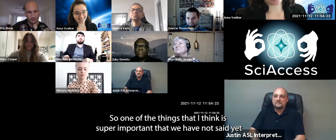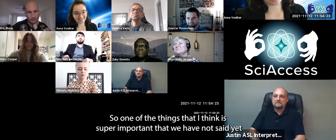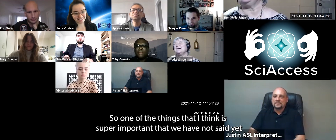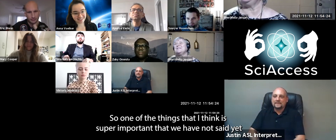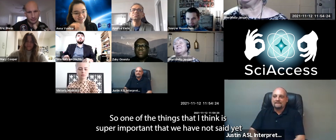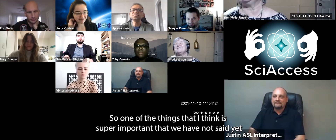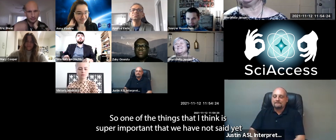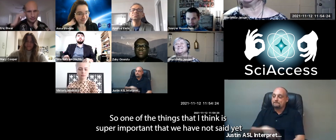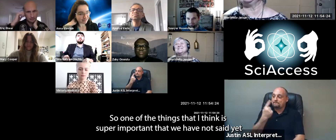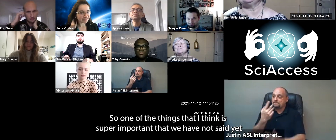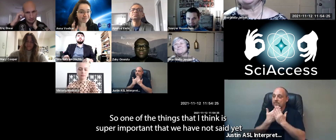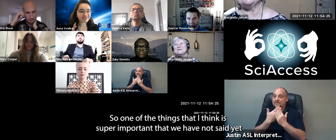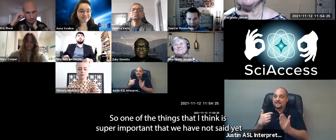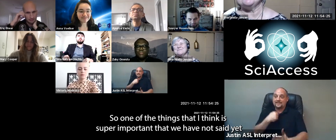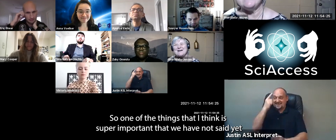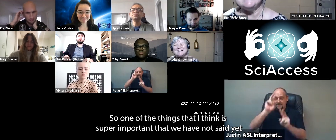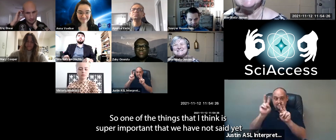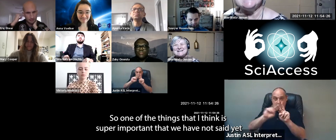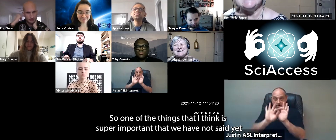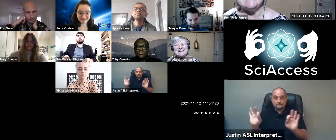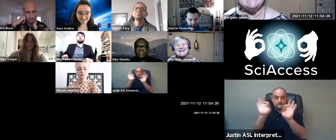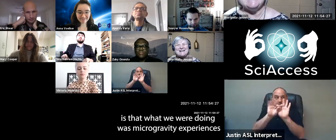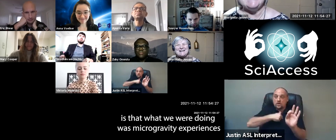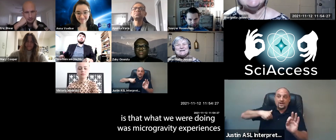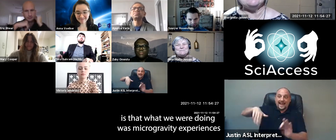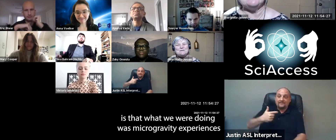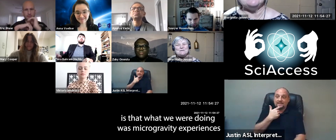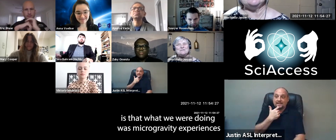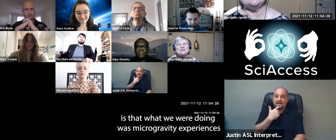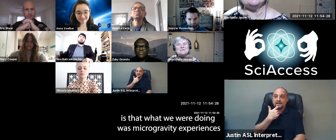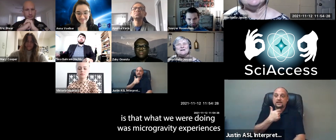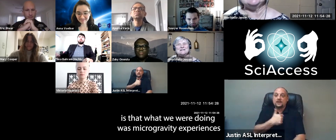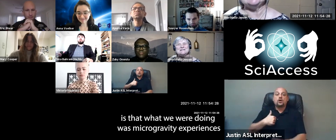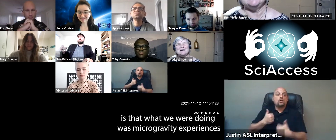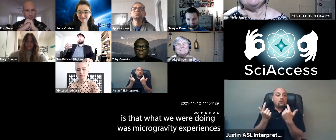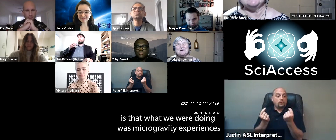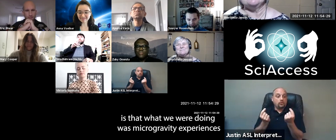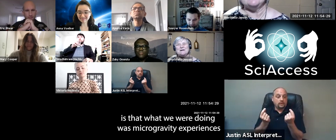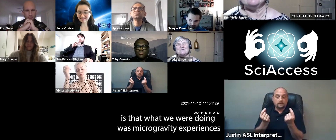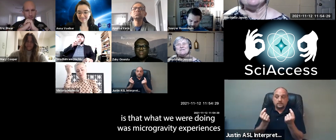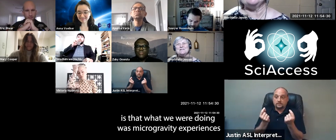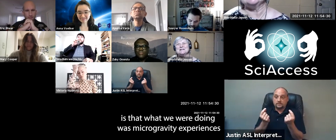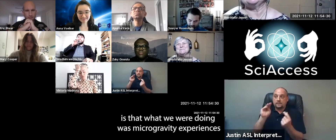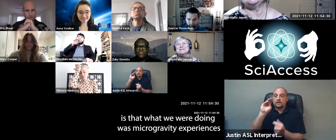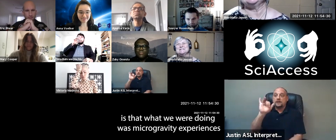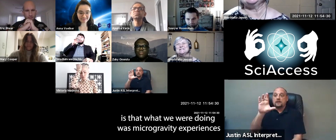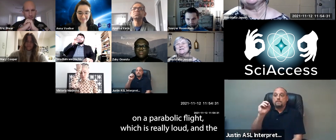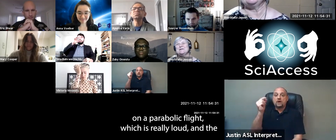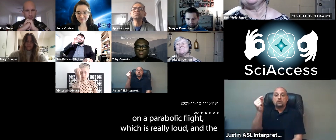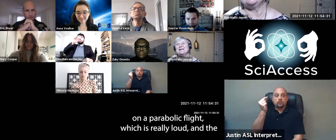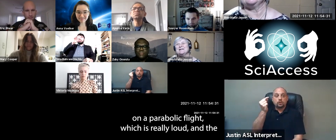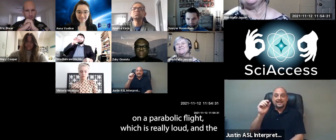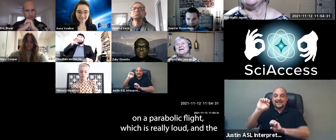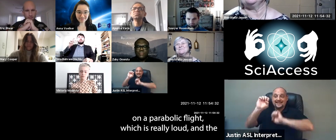So one of the things that I think is super important that we have not said yet is that what we were doing was microgravity experiences